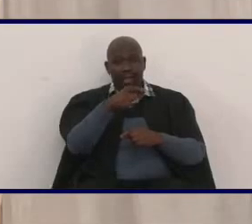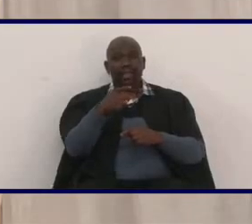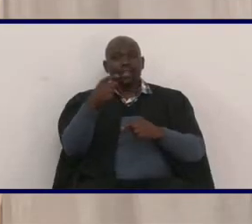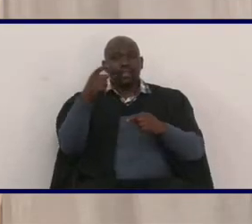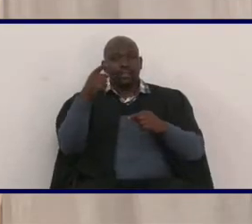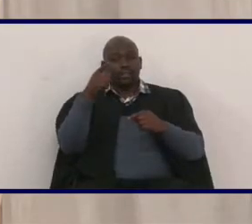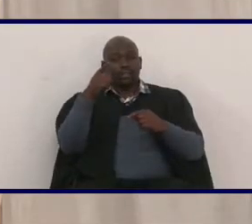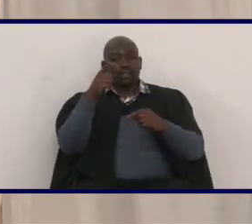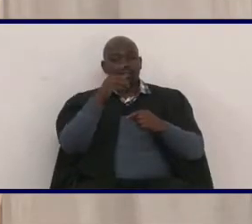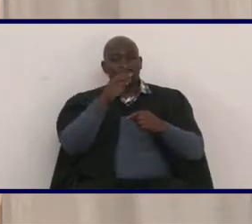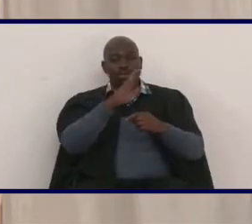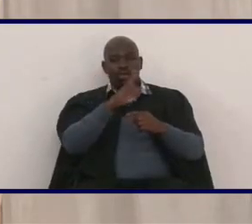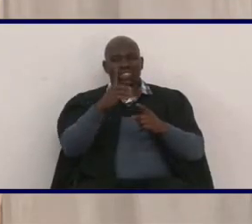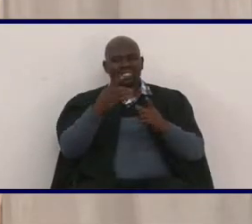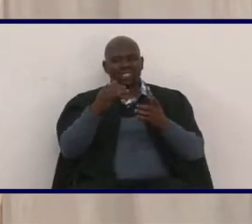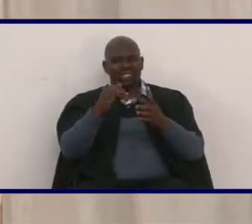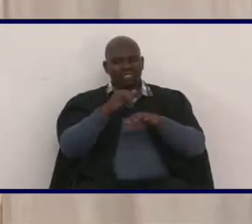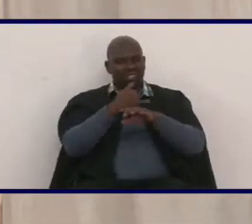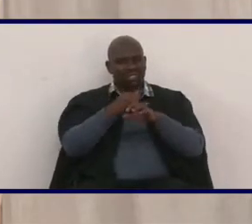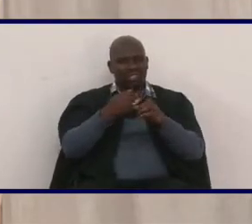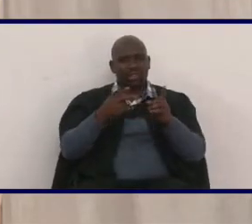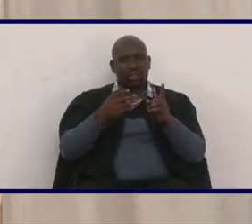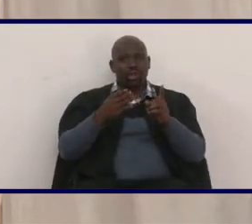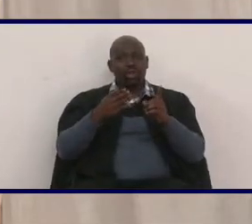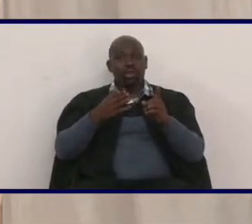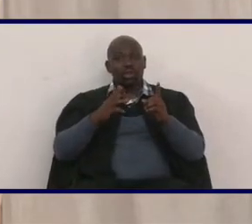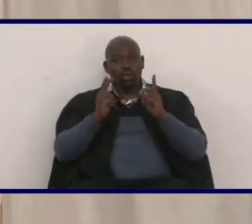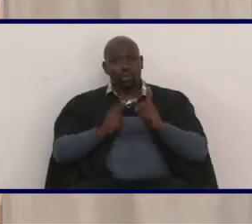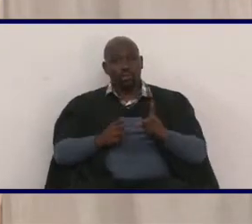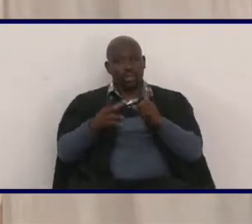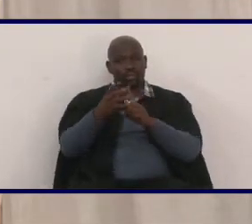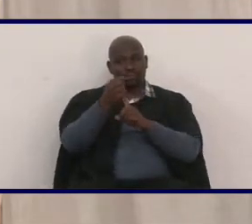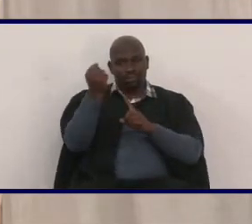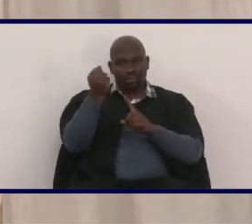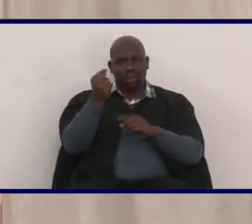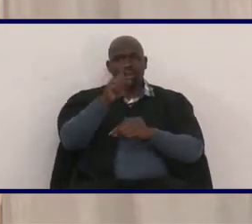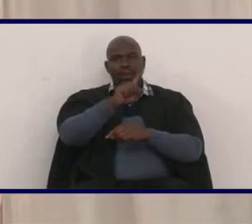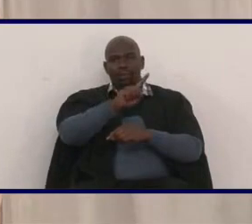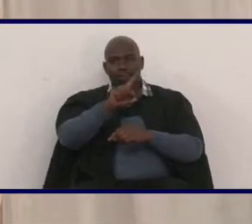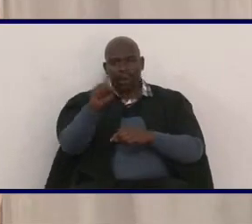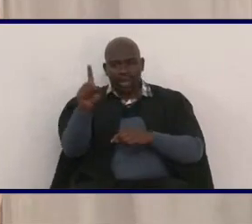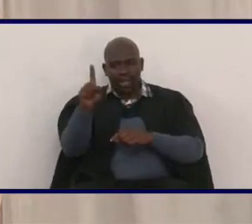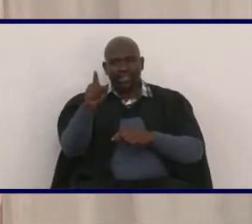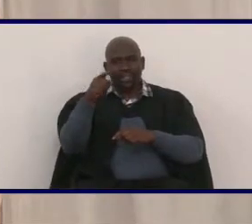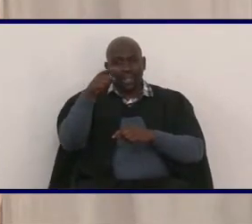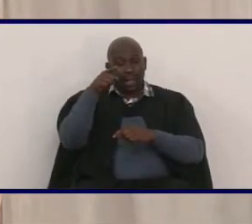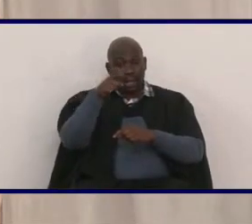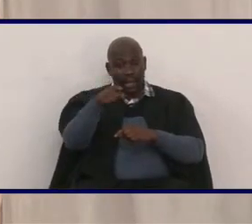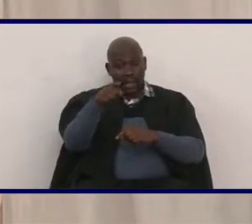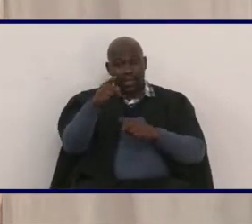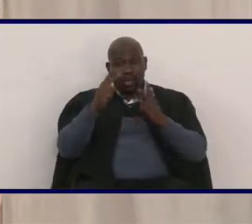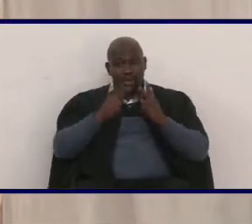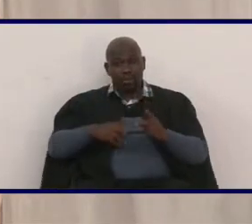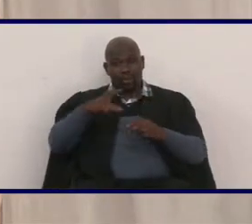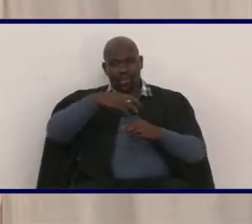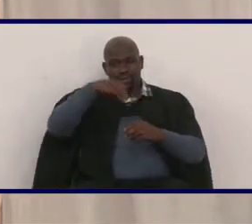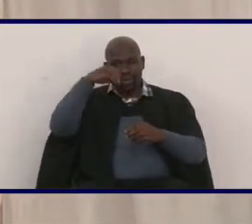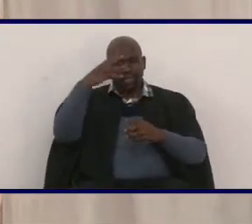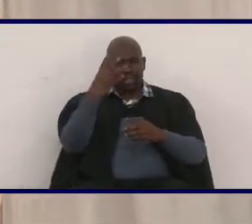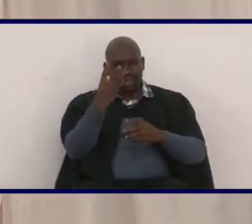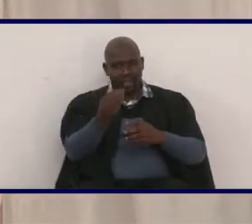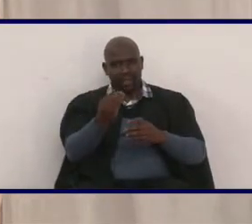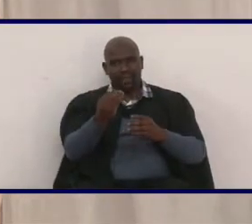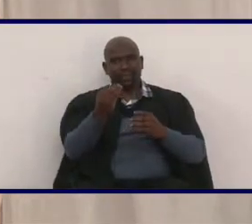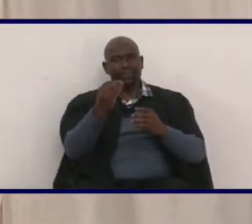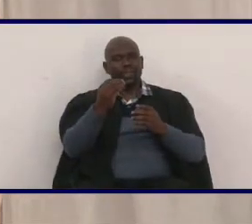sustainability. In fact, the human spirit should have a planetary and cosmological consciousness as evidence in the roots